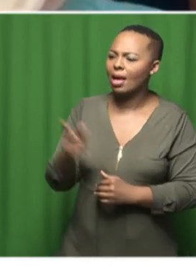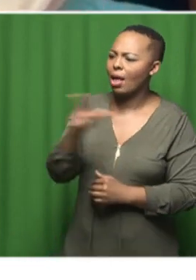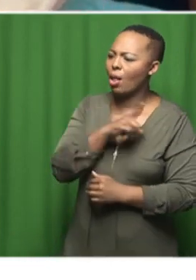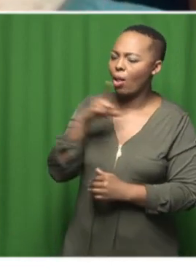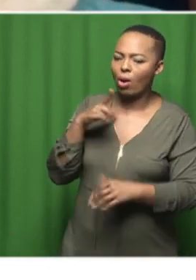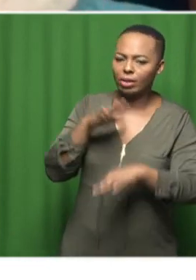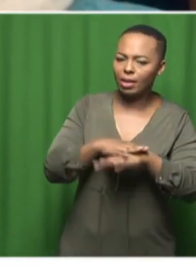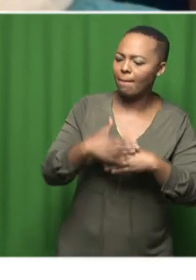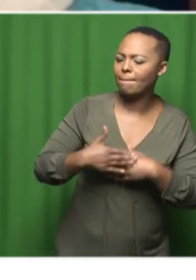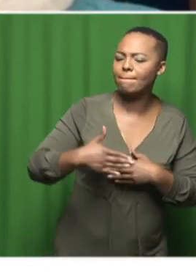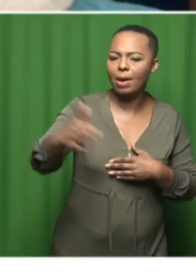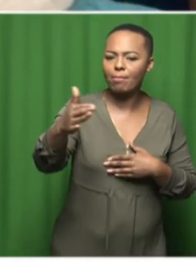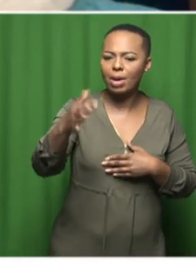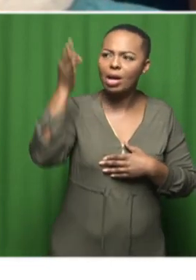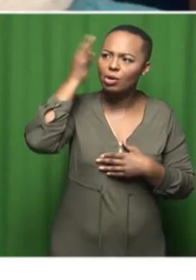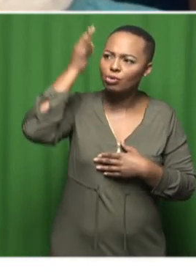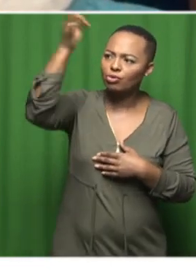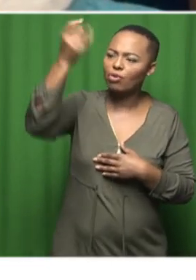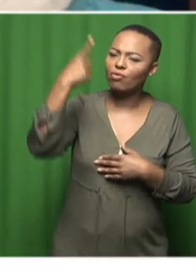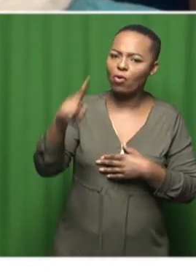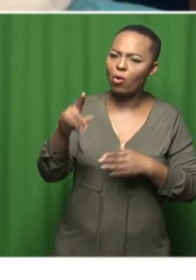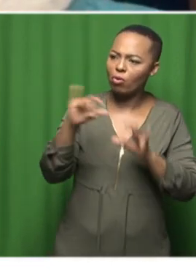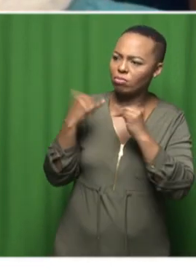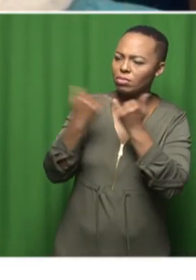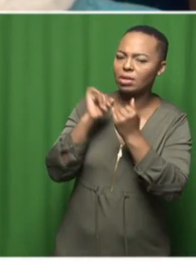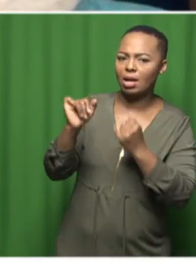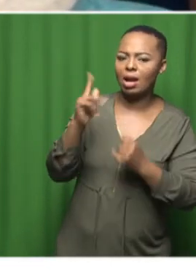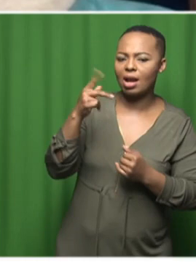the ultimate dream for Kalki Ceramics?